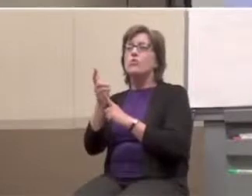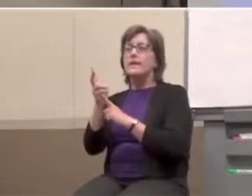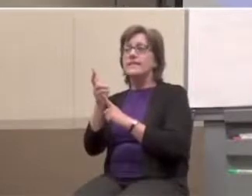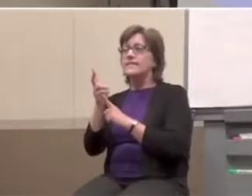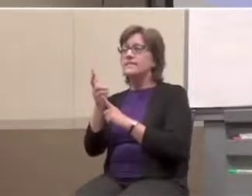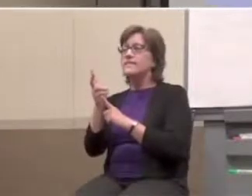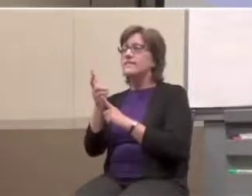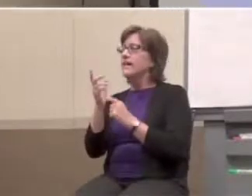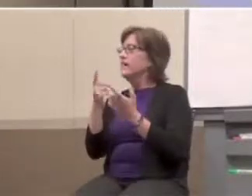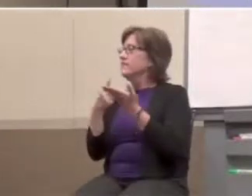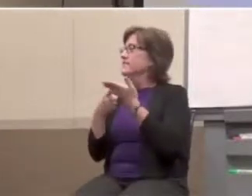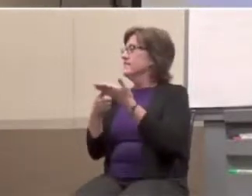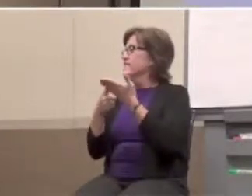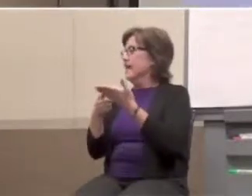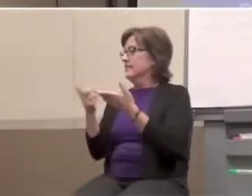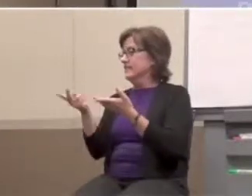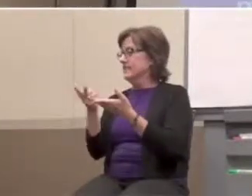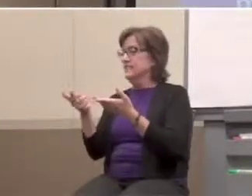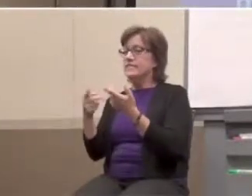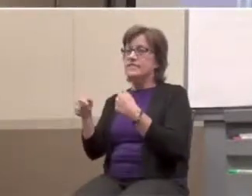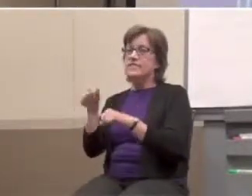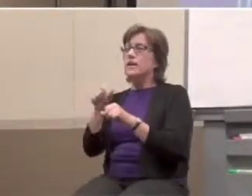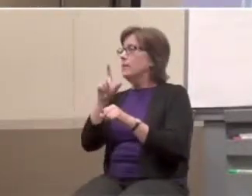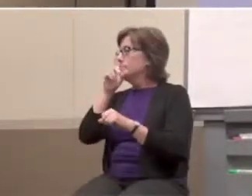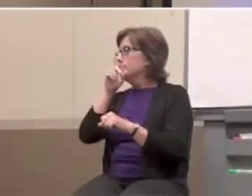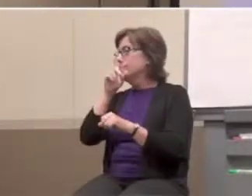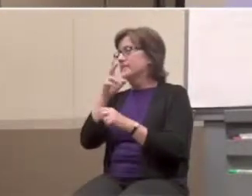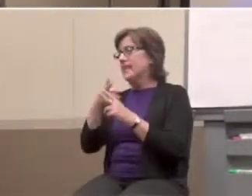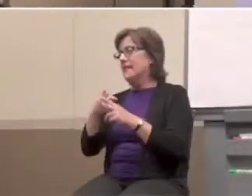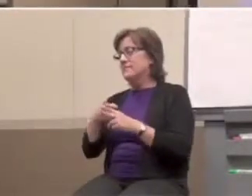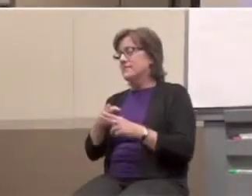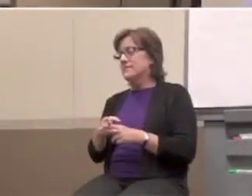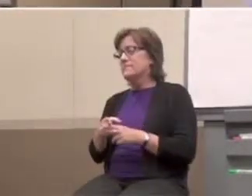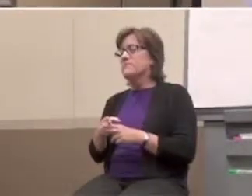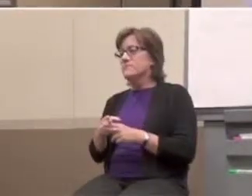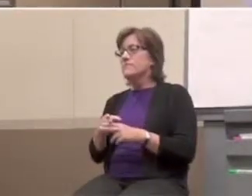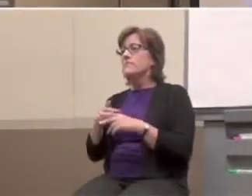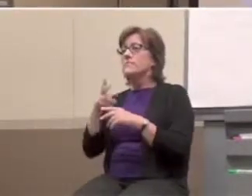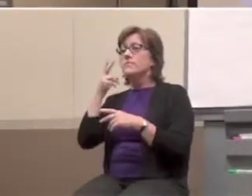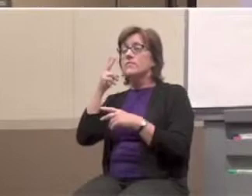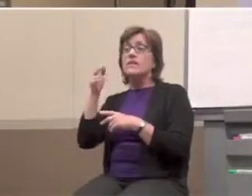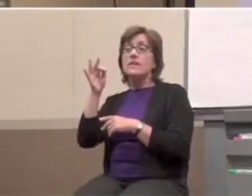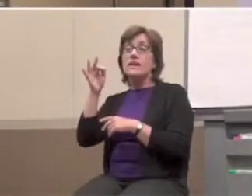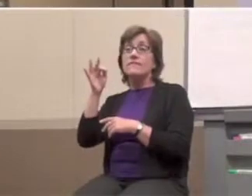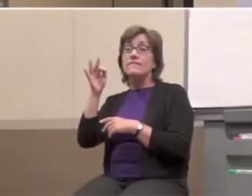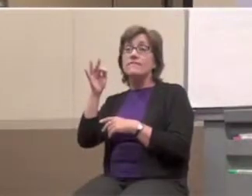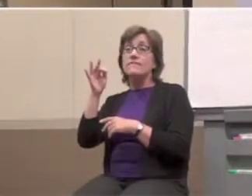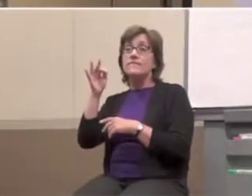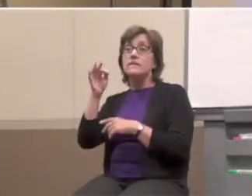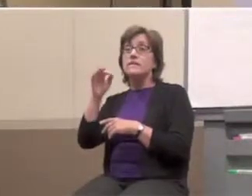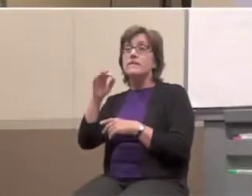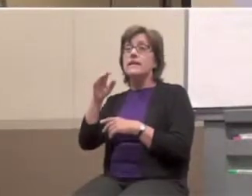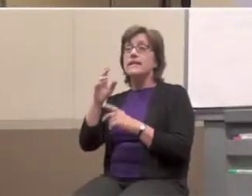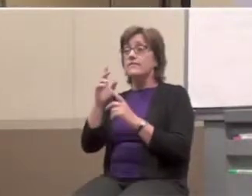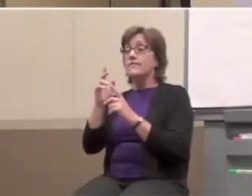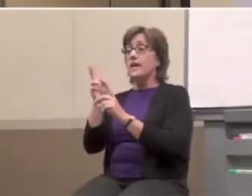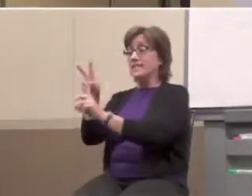partner. Please don't give names away, okay? And see if the prescribing the problem would work